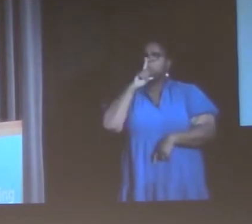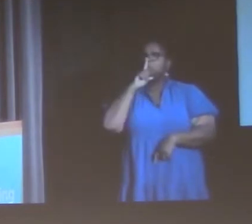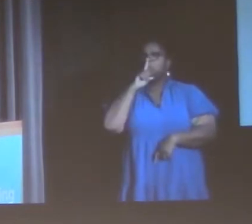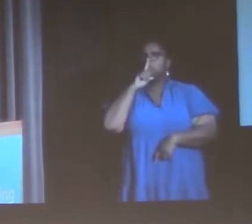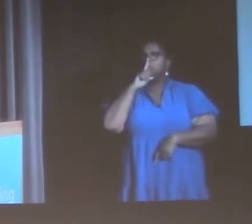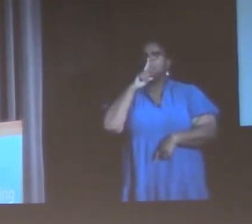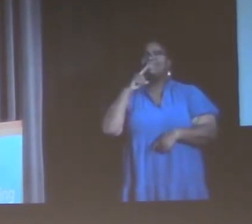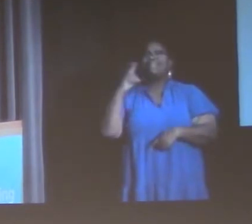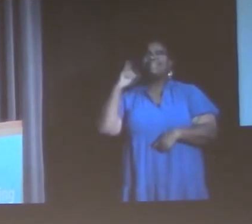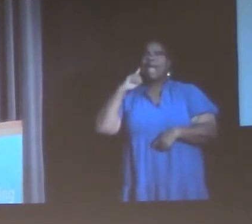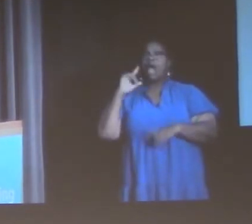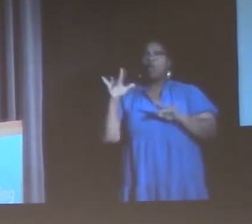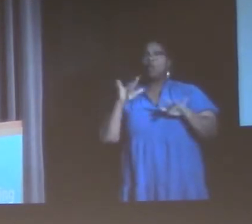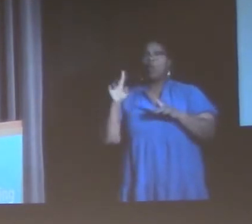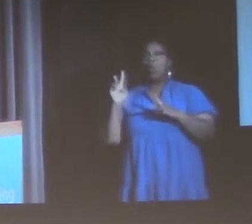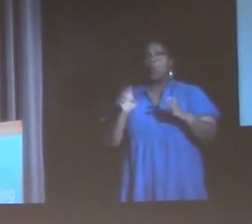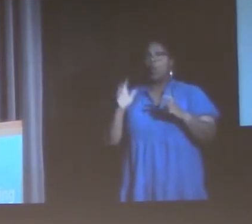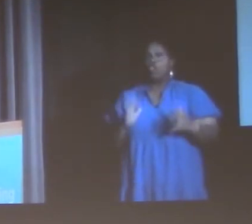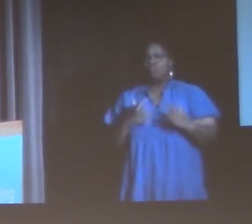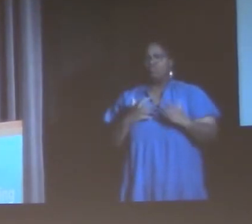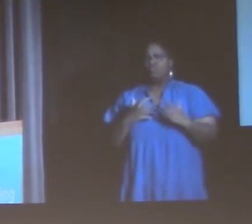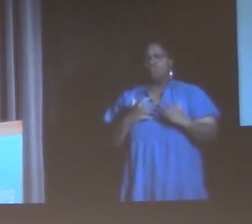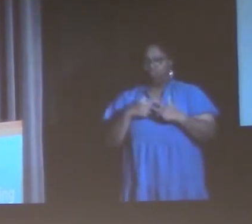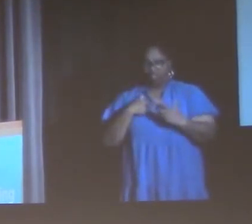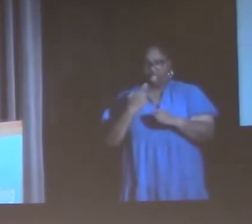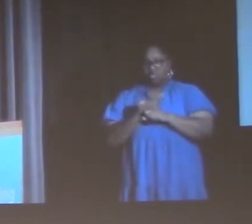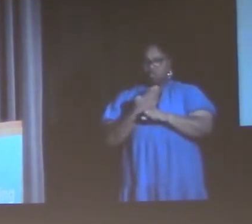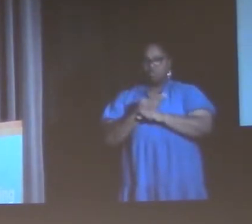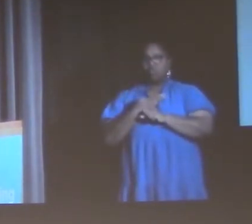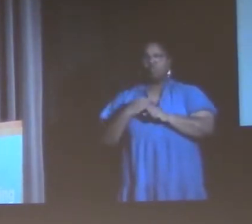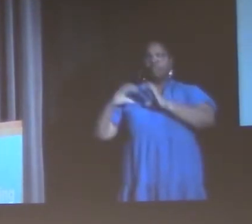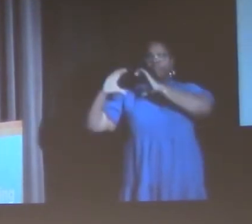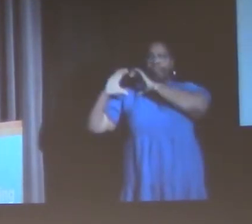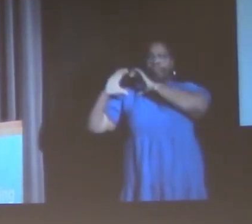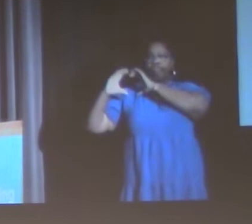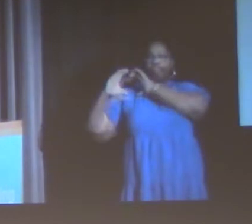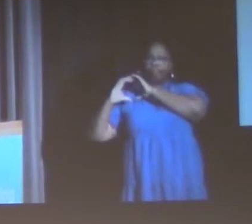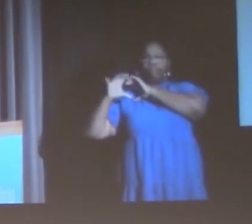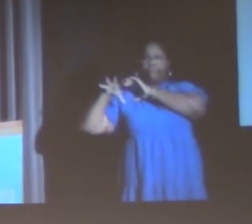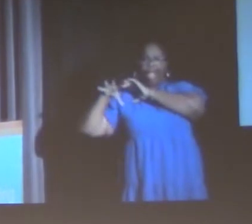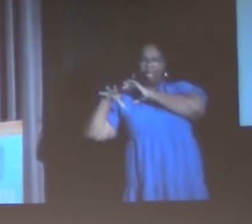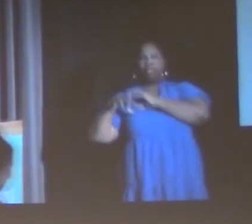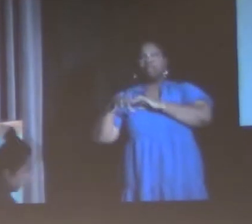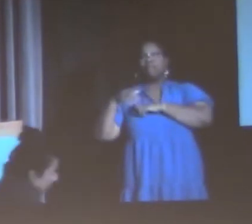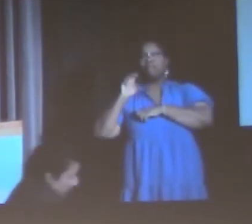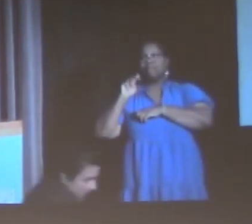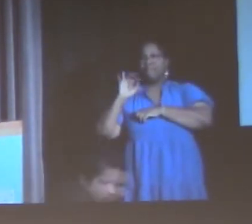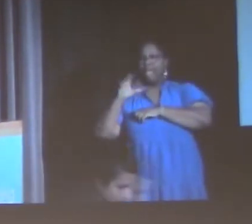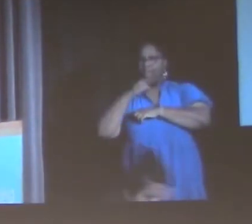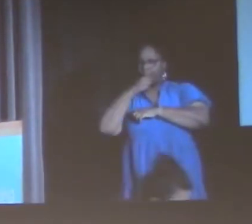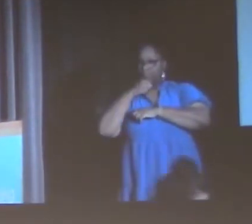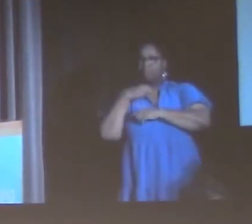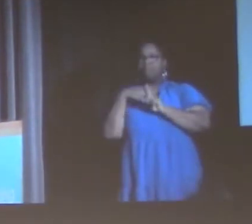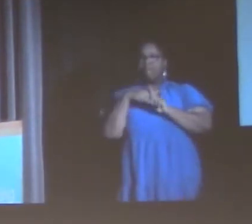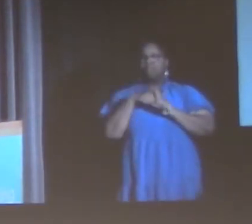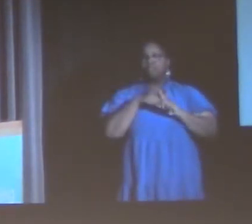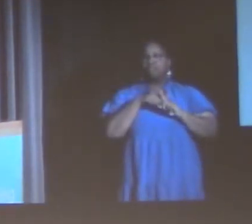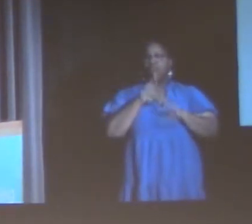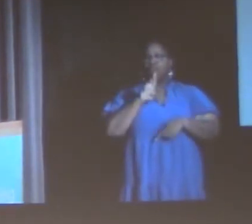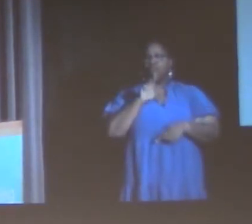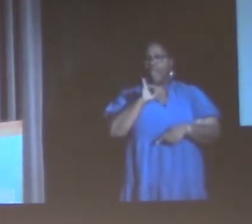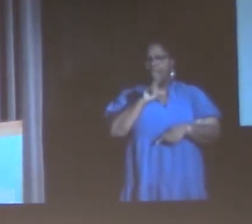so I use an onboard mic and then I radio mic the main subject, providing that sort